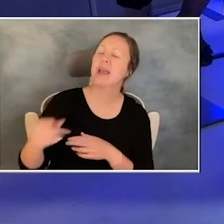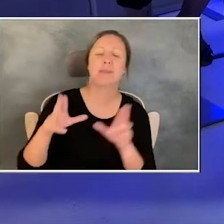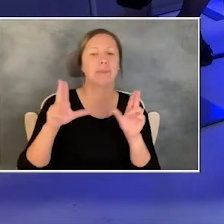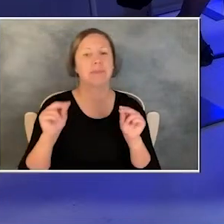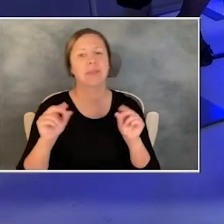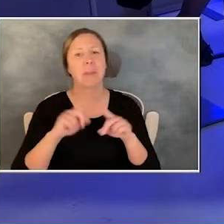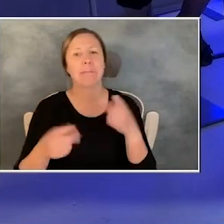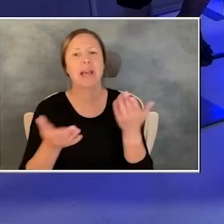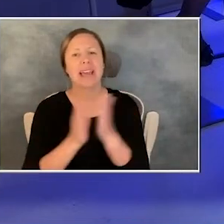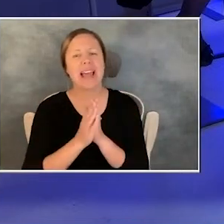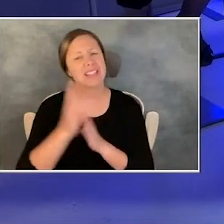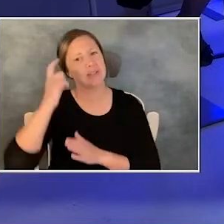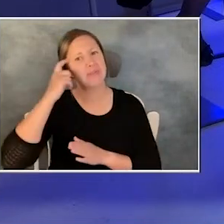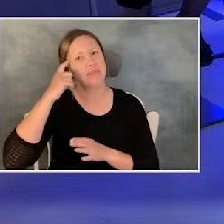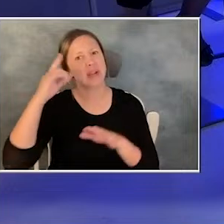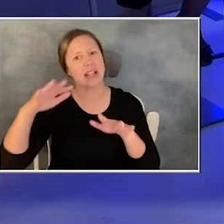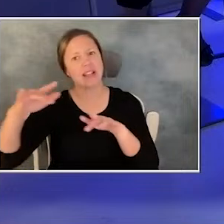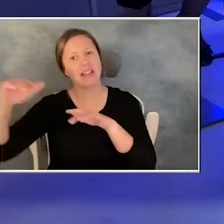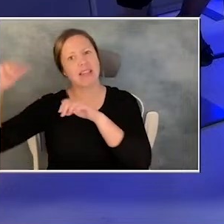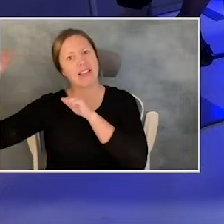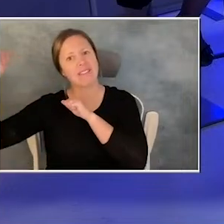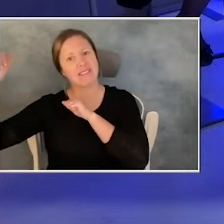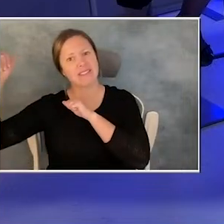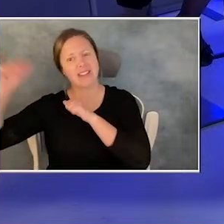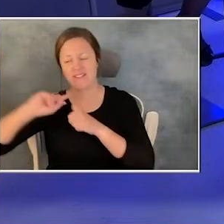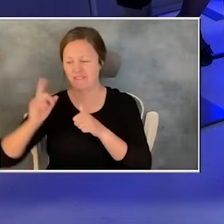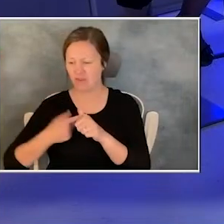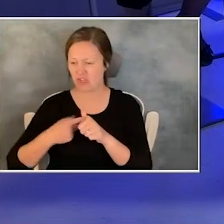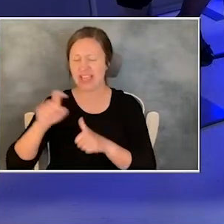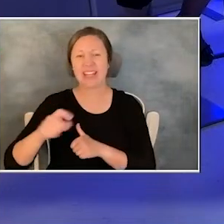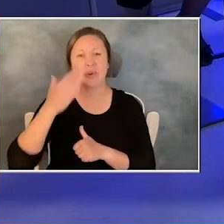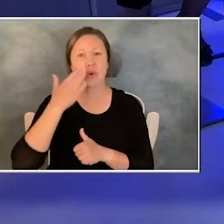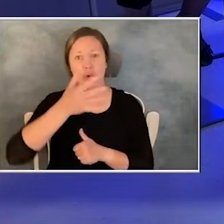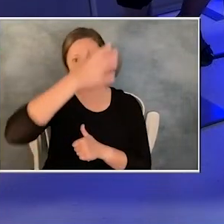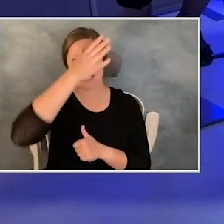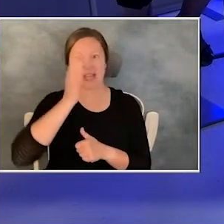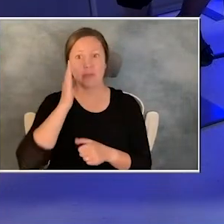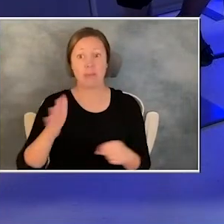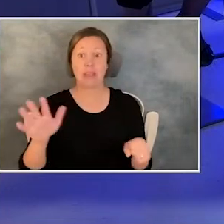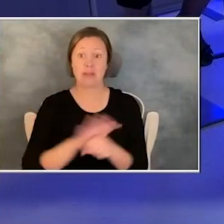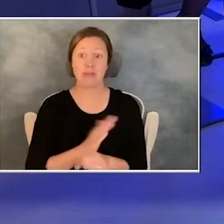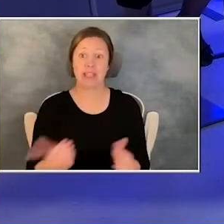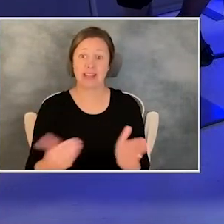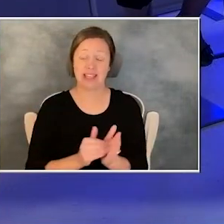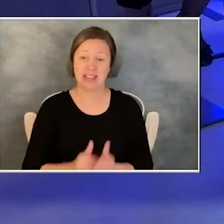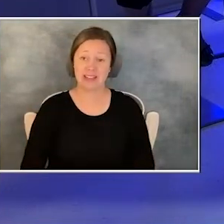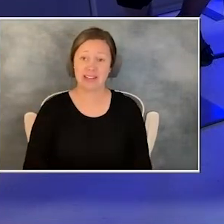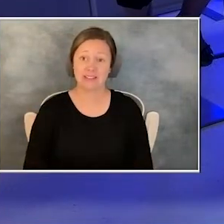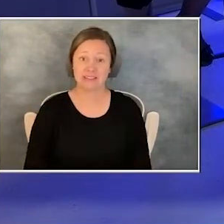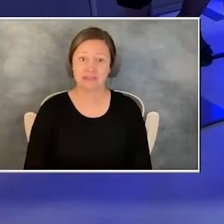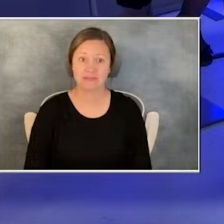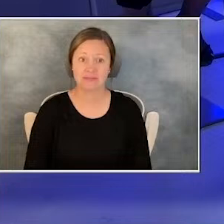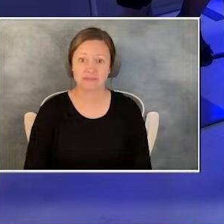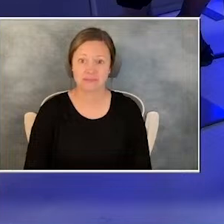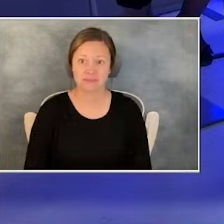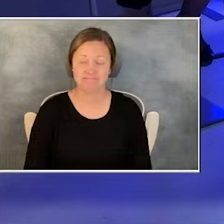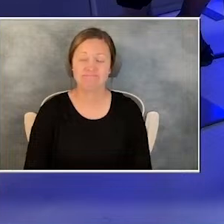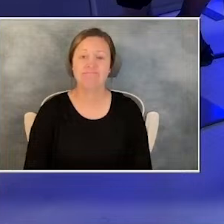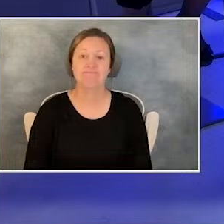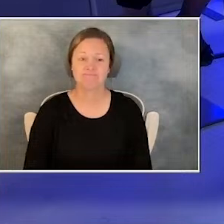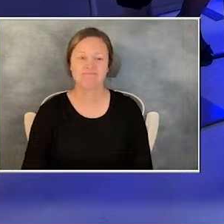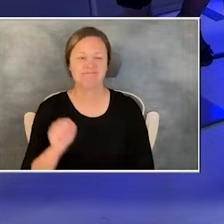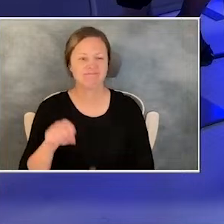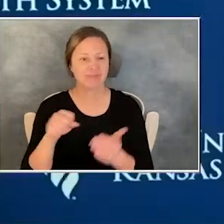leaves first? Because I need to know that my dad will be complete again. Yeah, that was, sometimes I sit down to